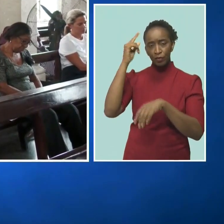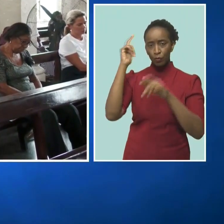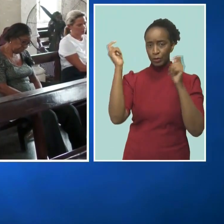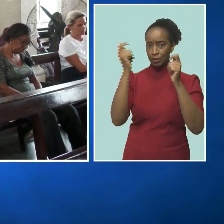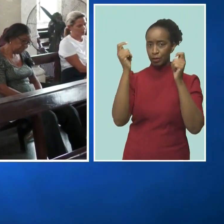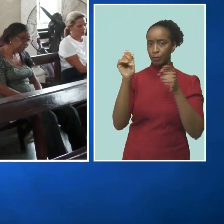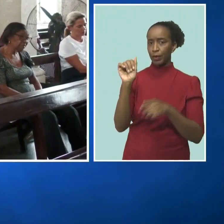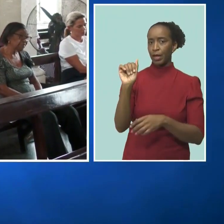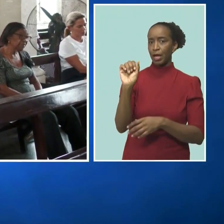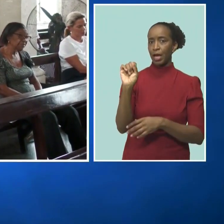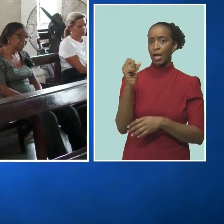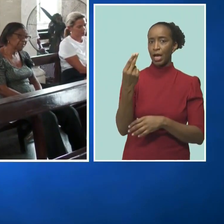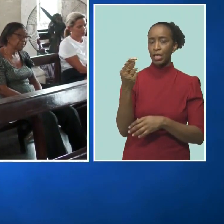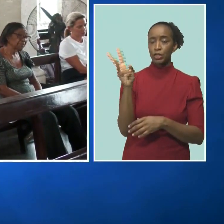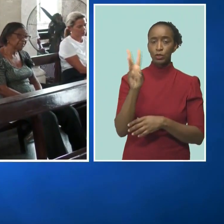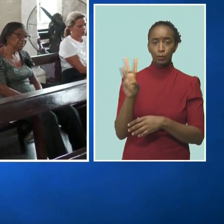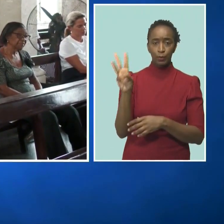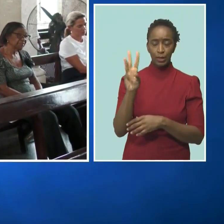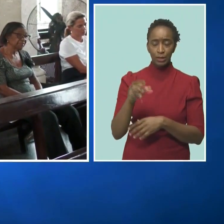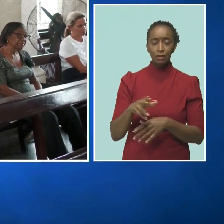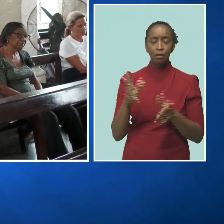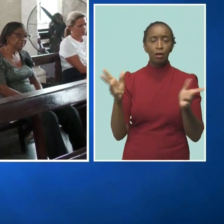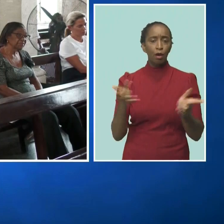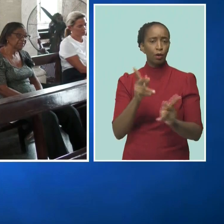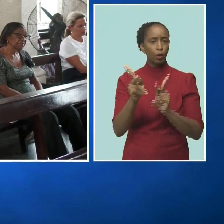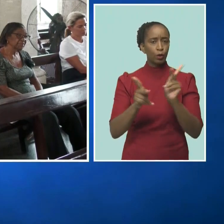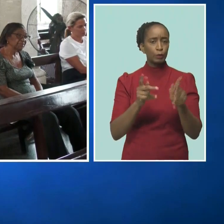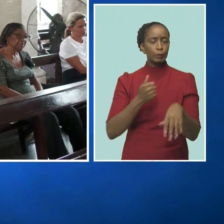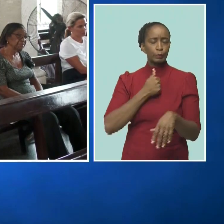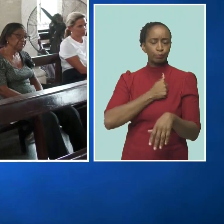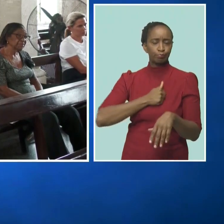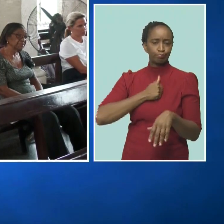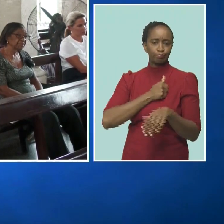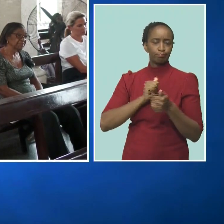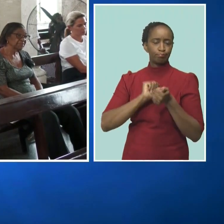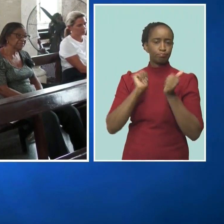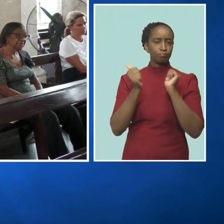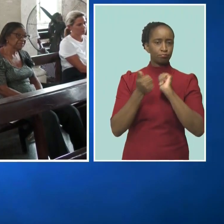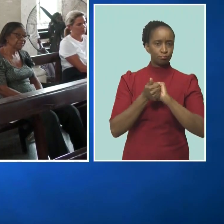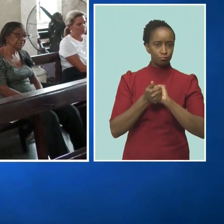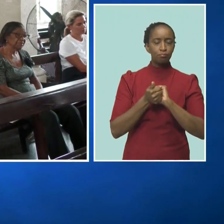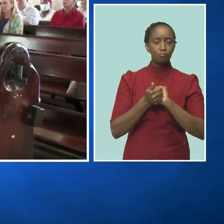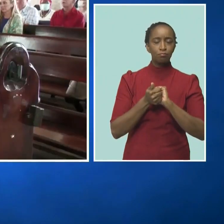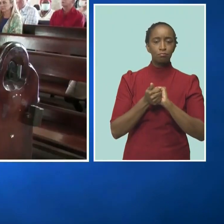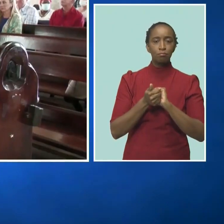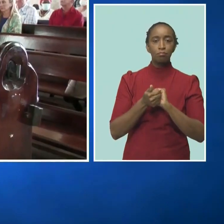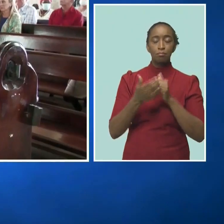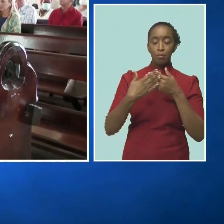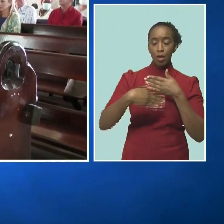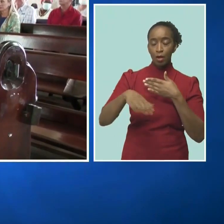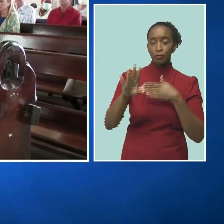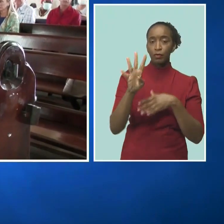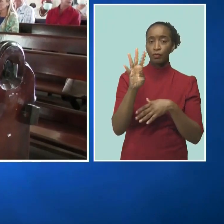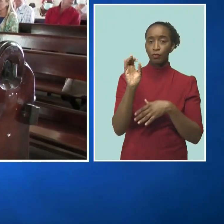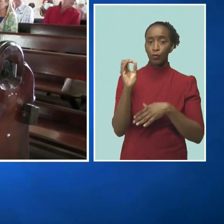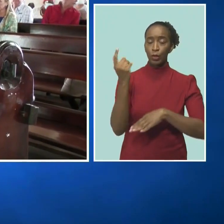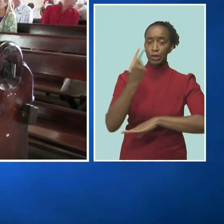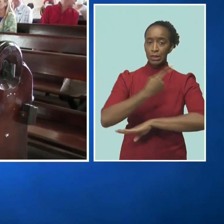urging Barbadians to repent and express sorrow for the next 40 days as the country marks the Lenten